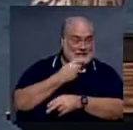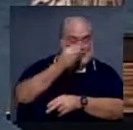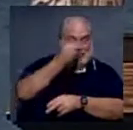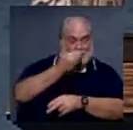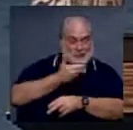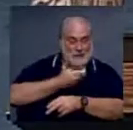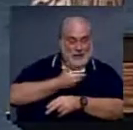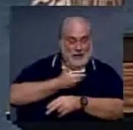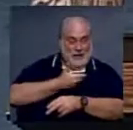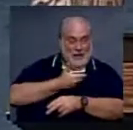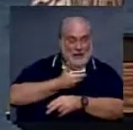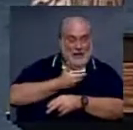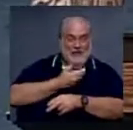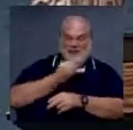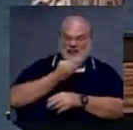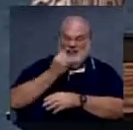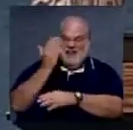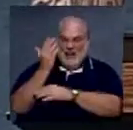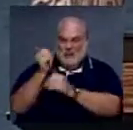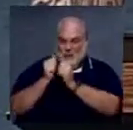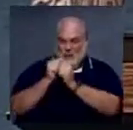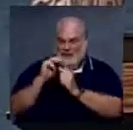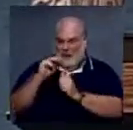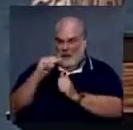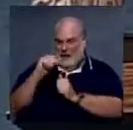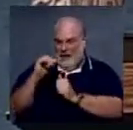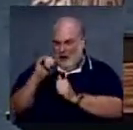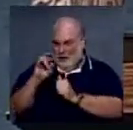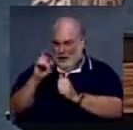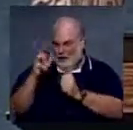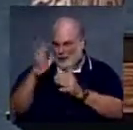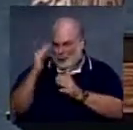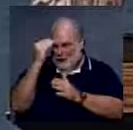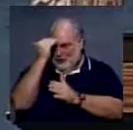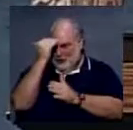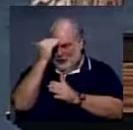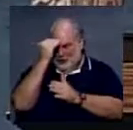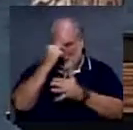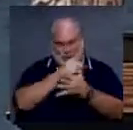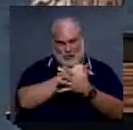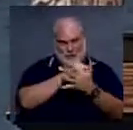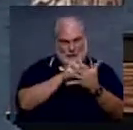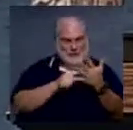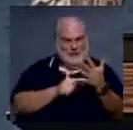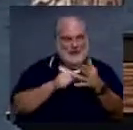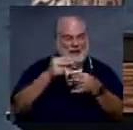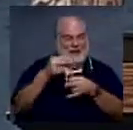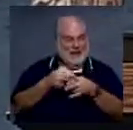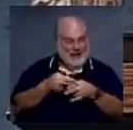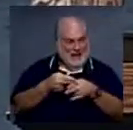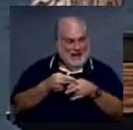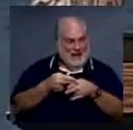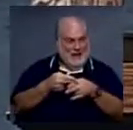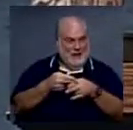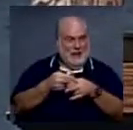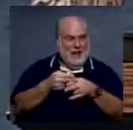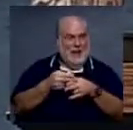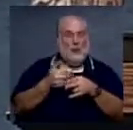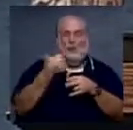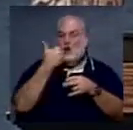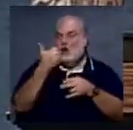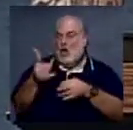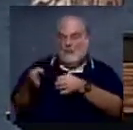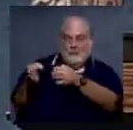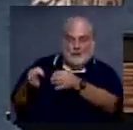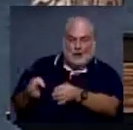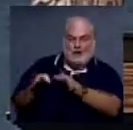mayor, so that one's already down. So what we'll do is call the rest of the numbers, the names, and then we'll call the individuals